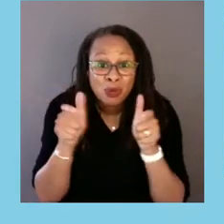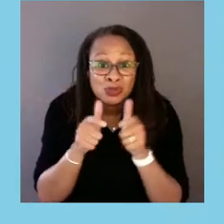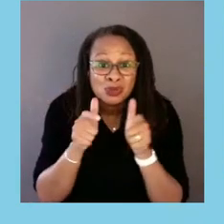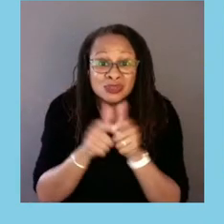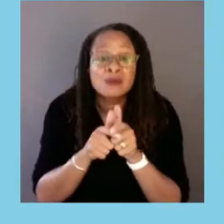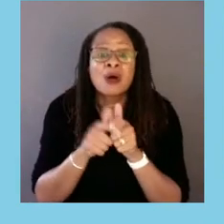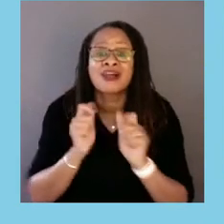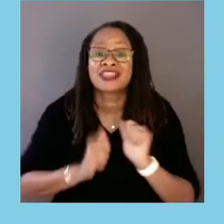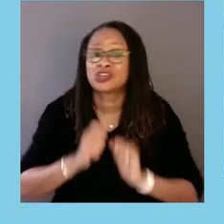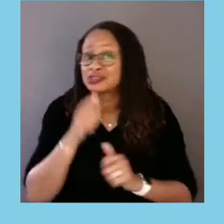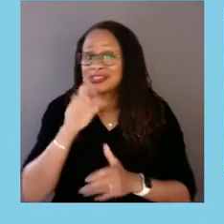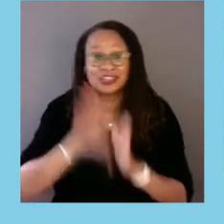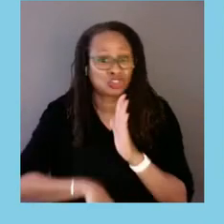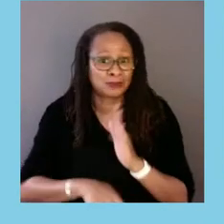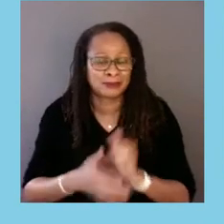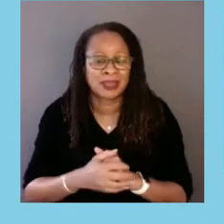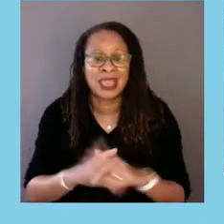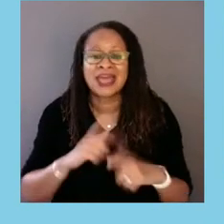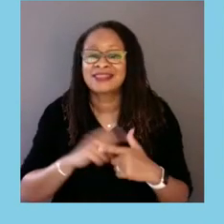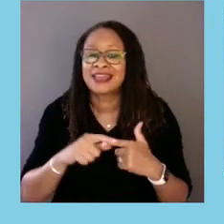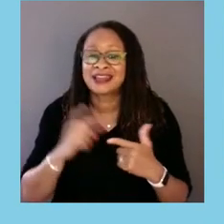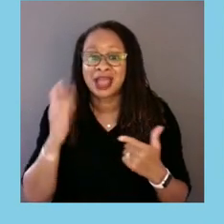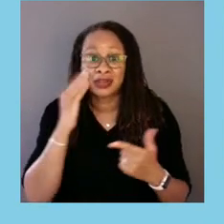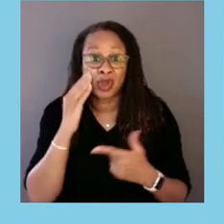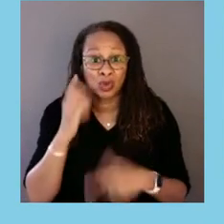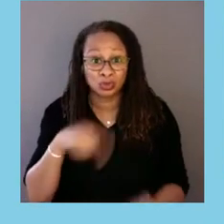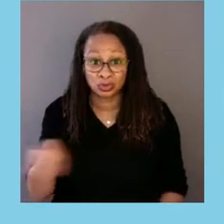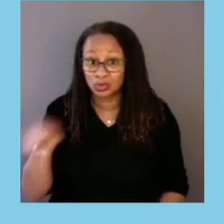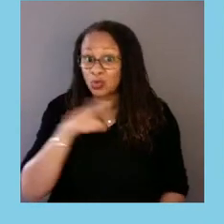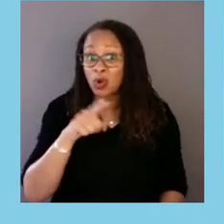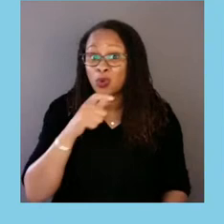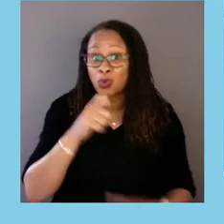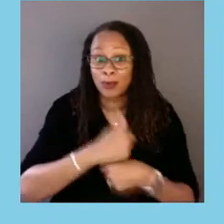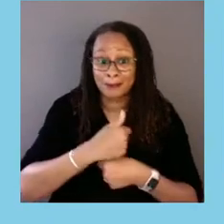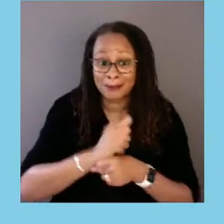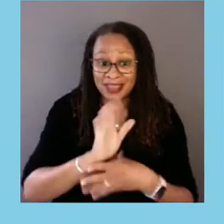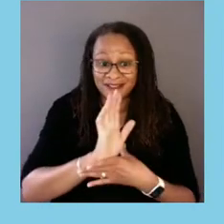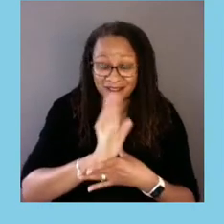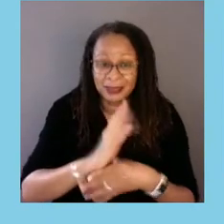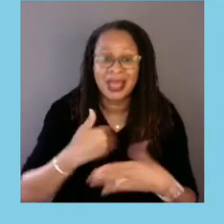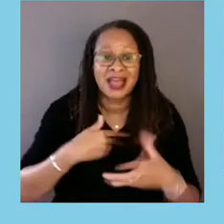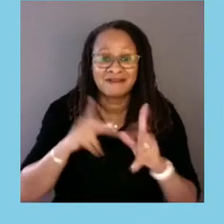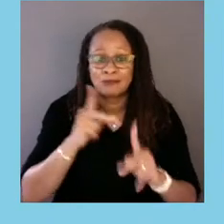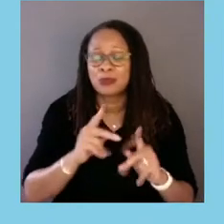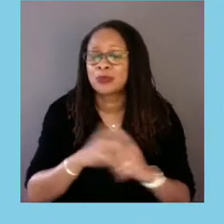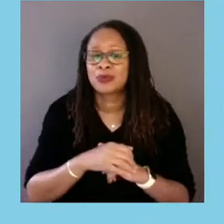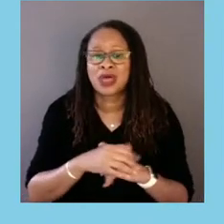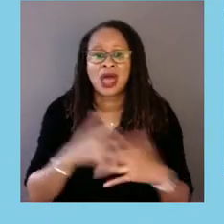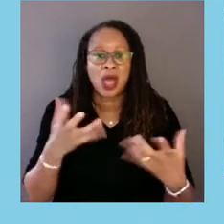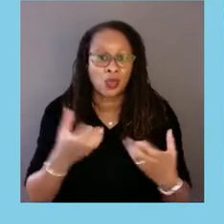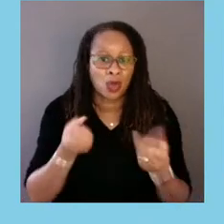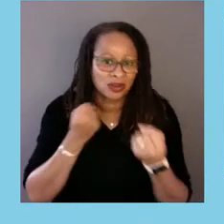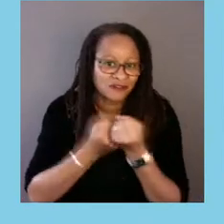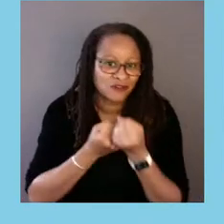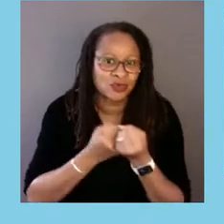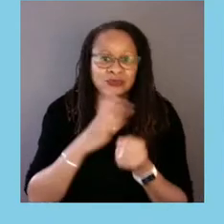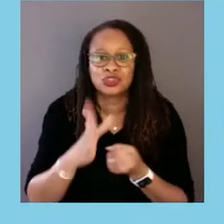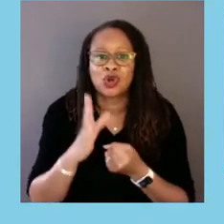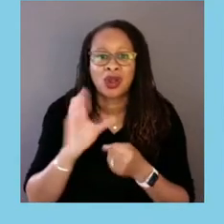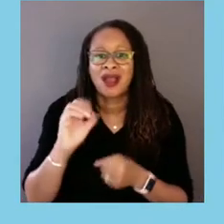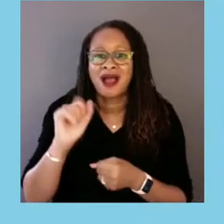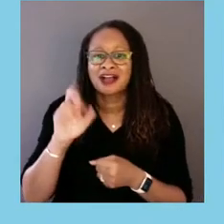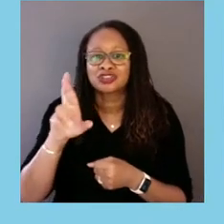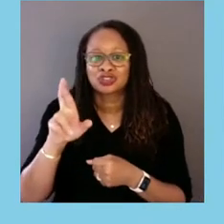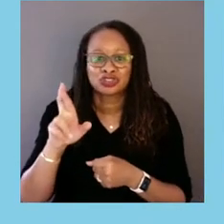cheap. But then I know that you guys who make films have these people who like, I want to fund your Oscar campaign. How much do you